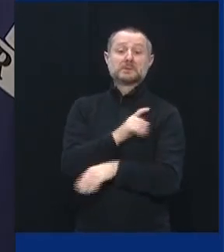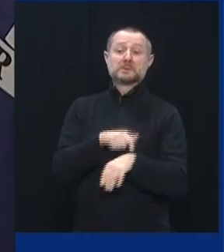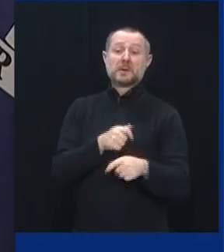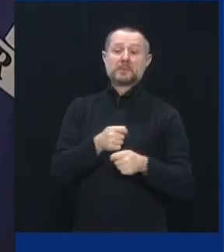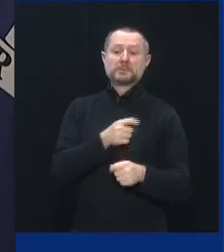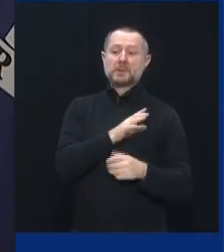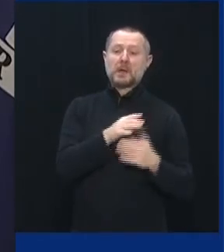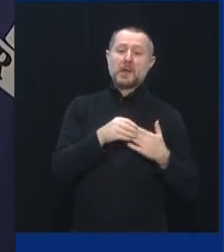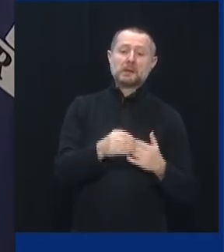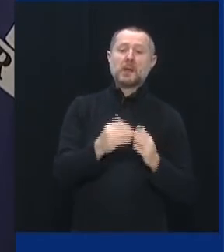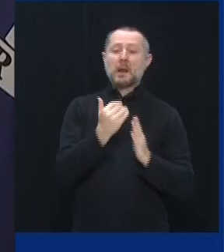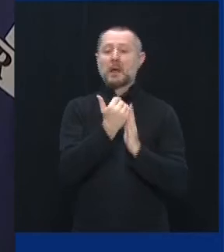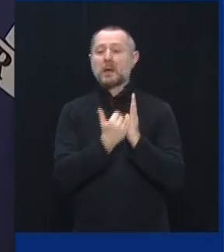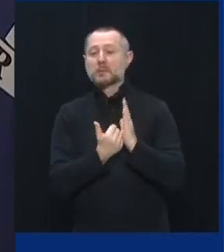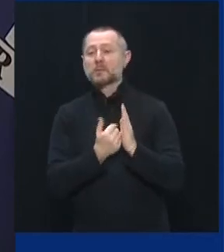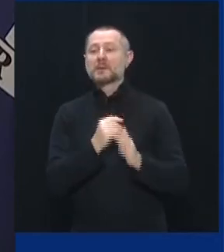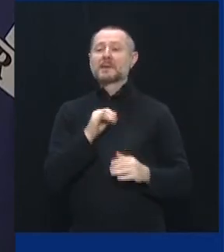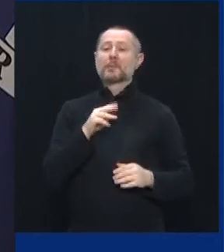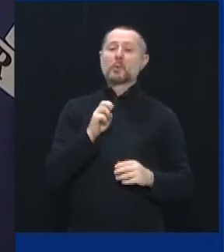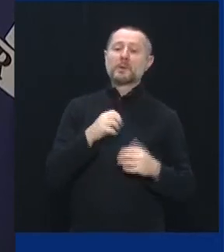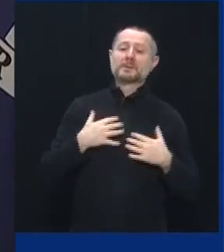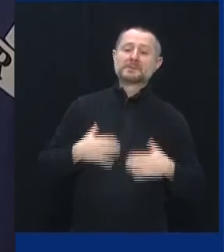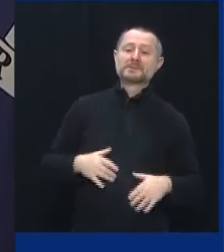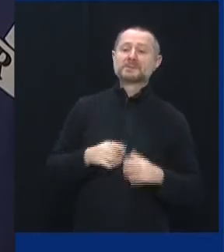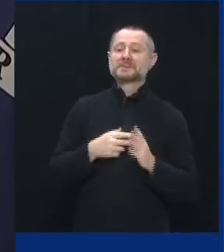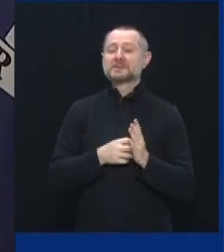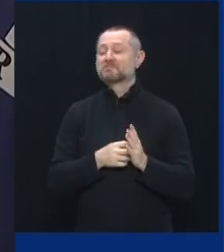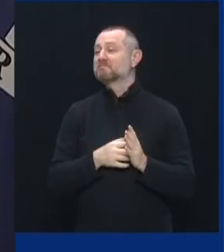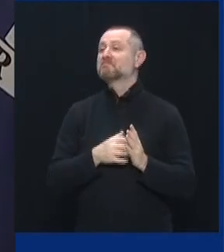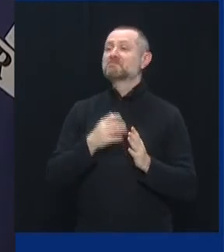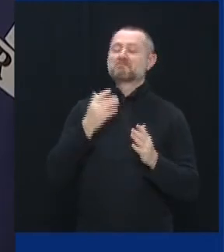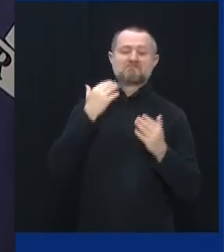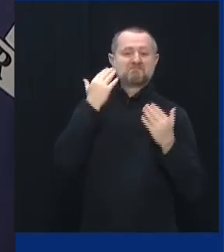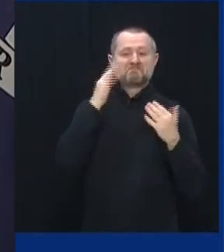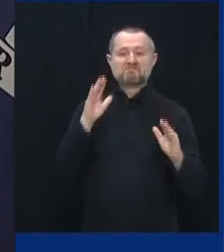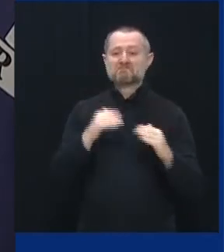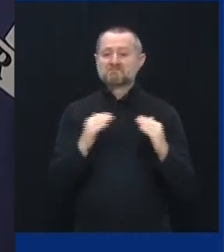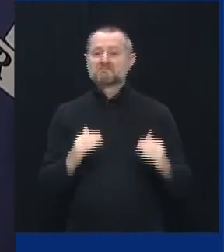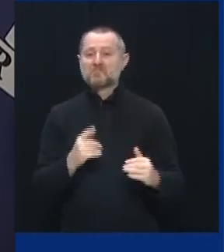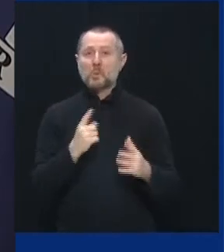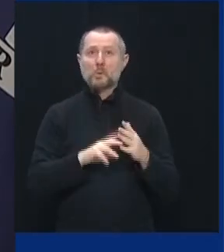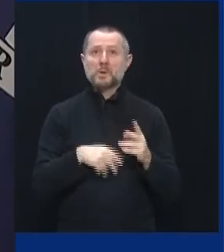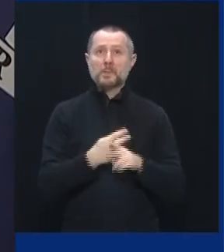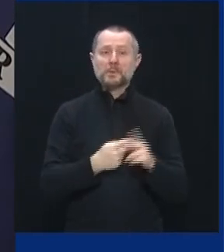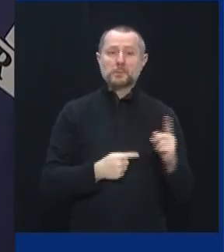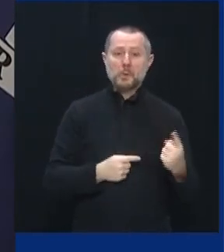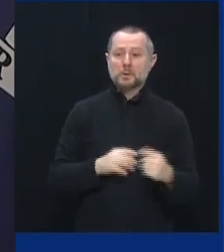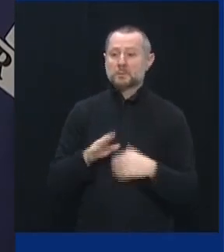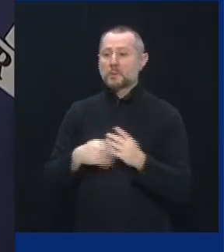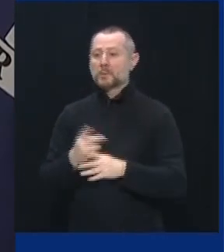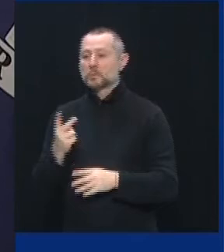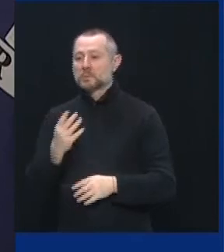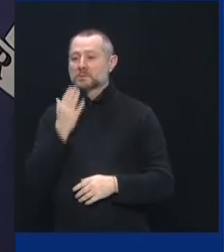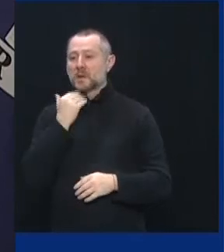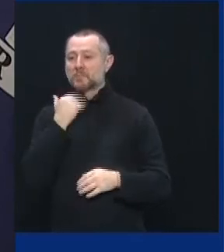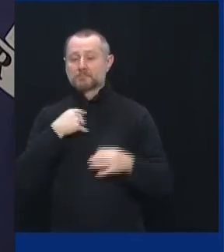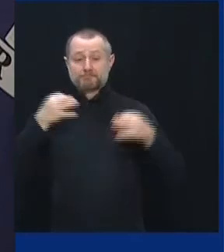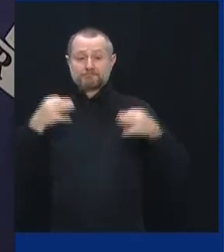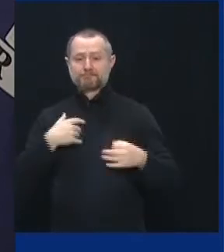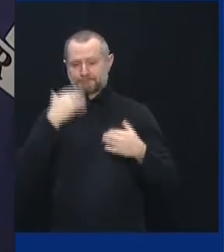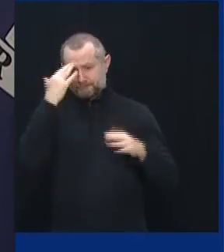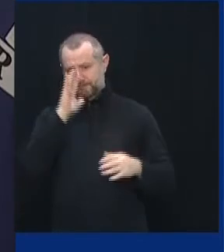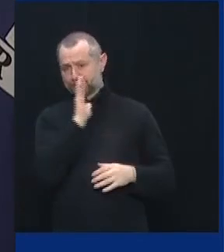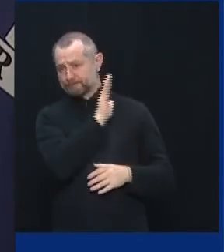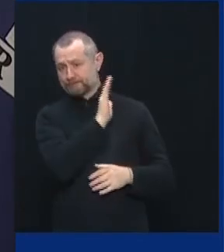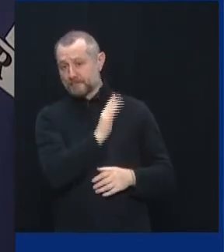compromised, and I don't know the specific difference between diabetes 1, diabetes 2, on what they decided, but it's about 4 million